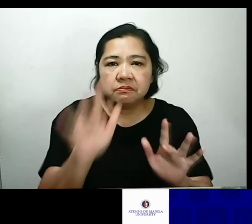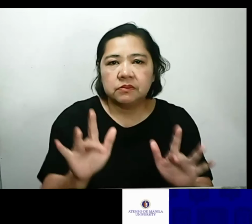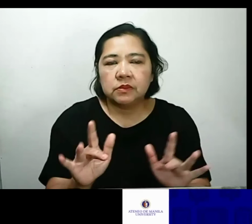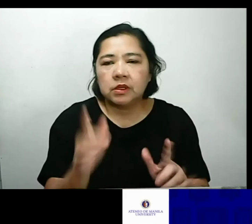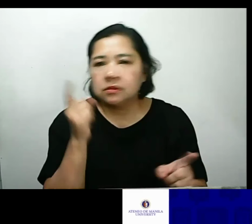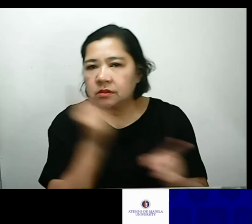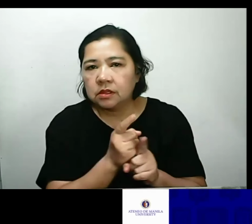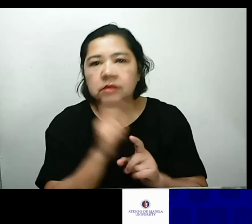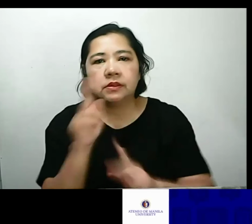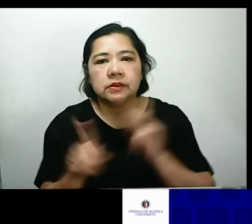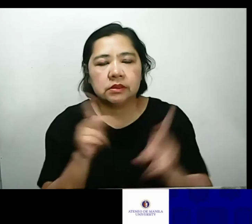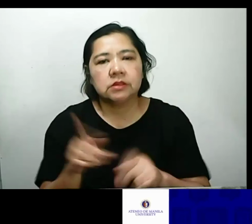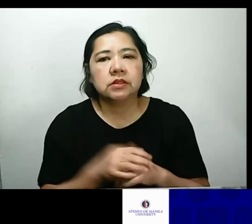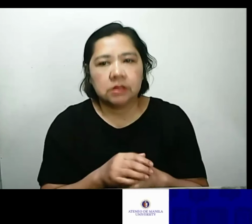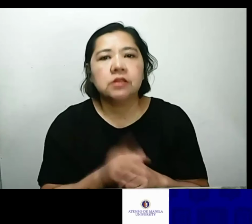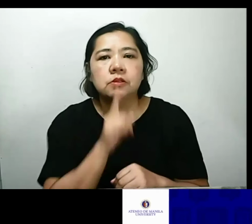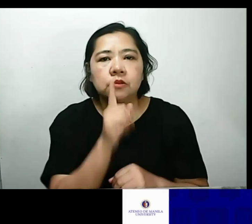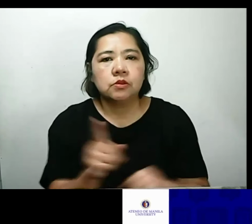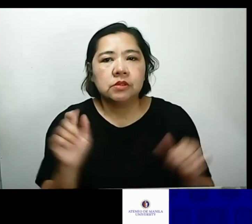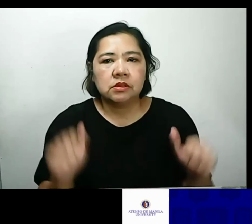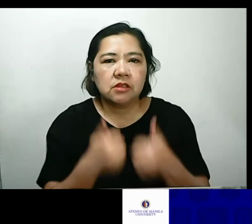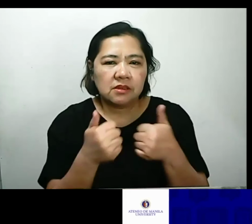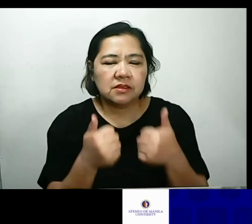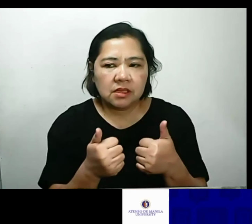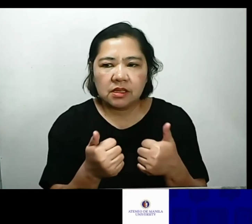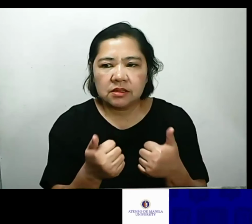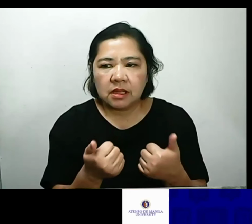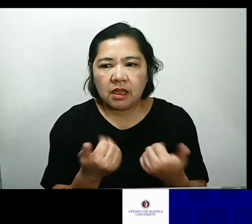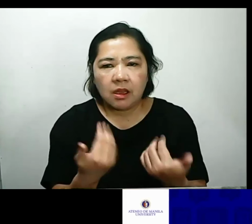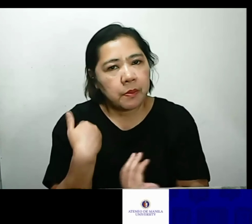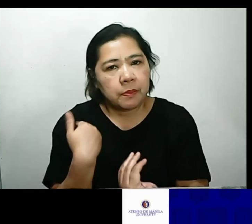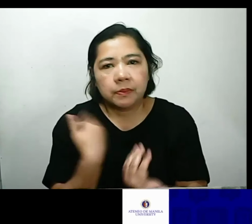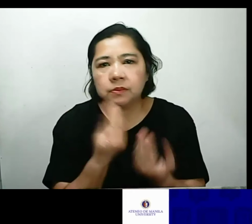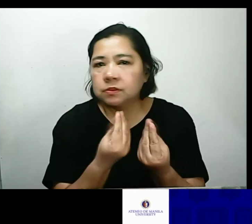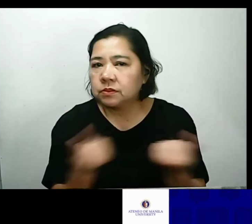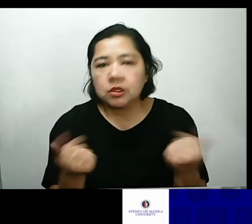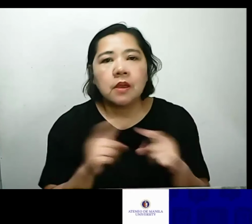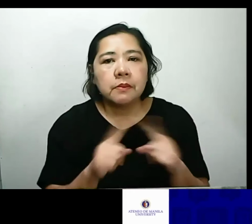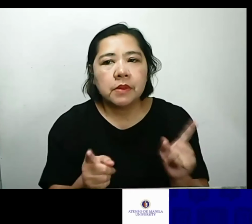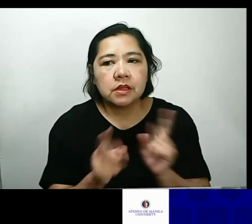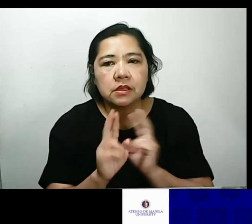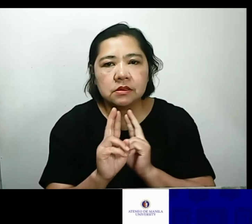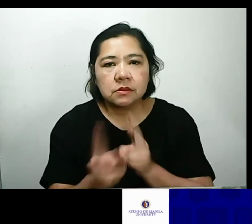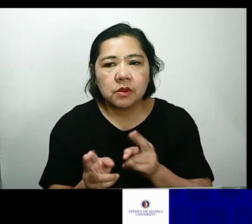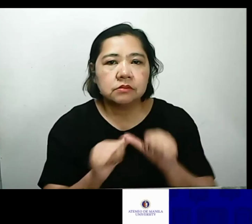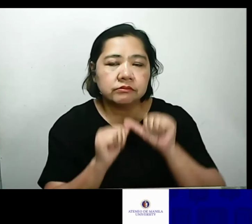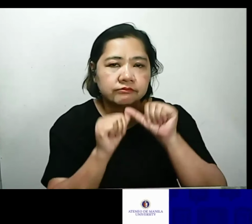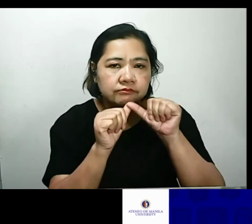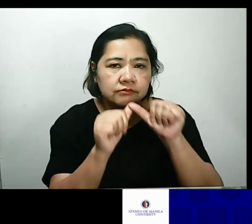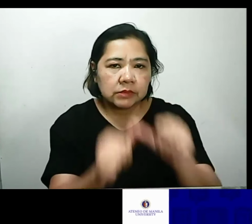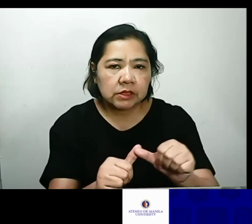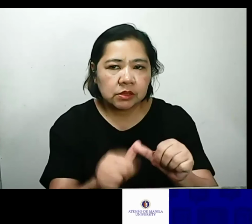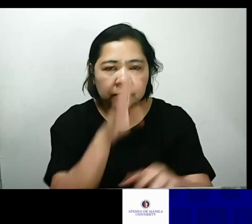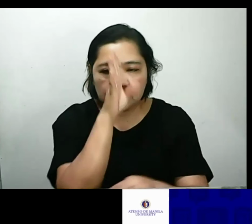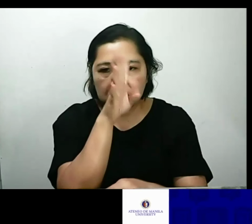us, it has been a challenge and actually we don't have a solution on it, but our response there is to continue to innovate and